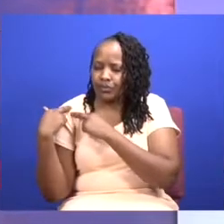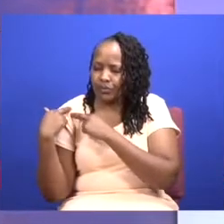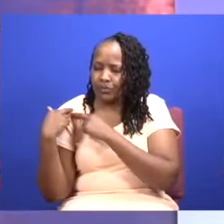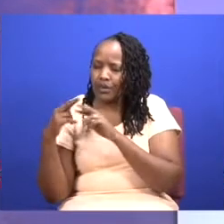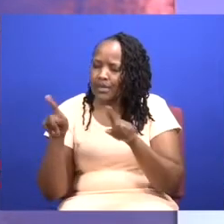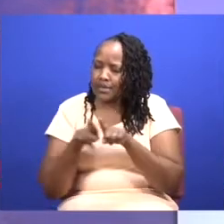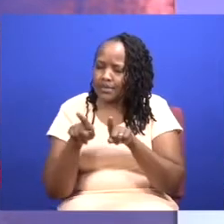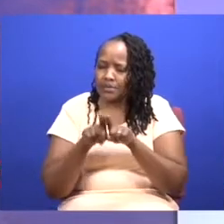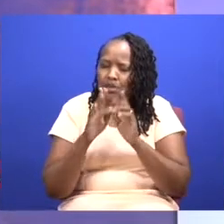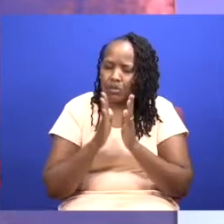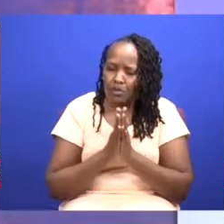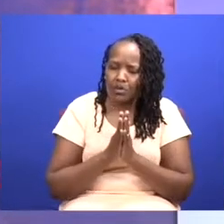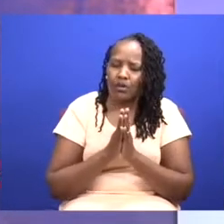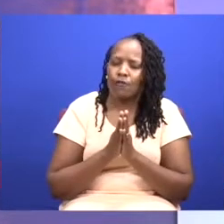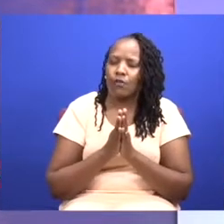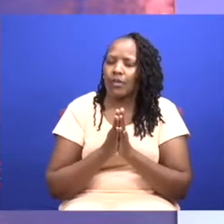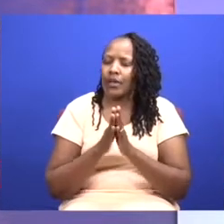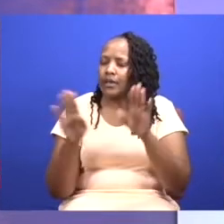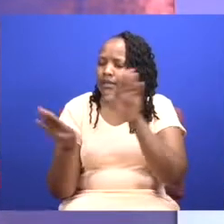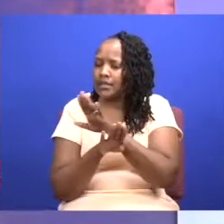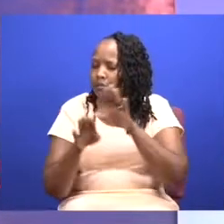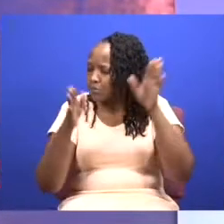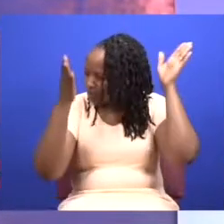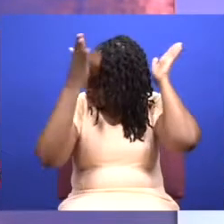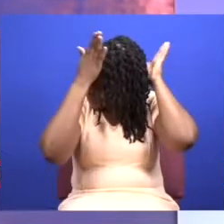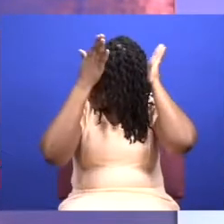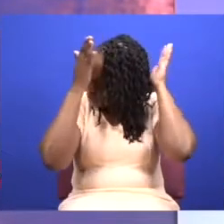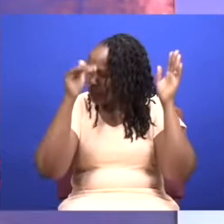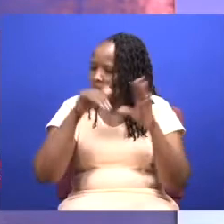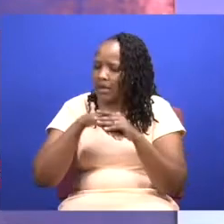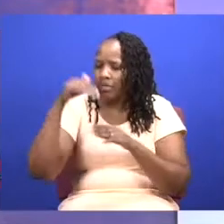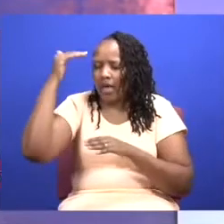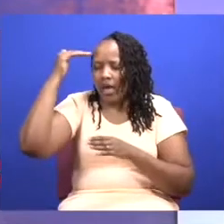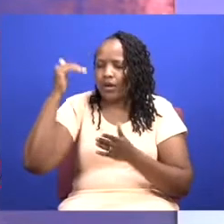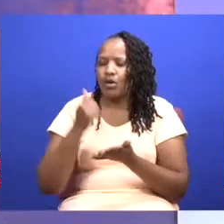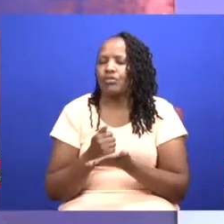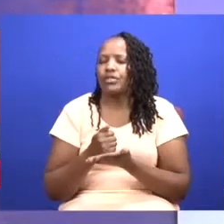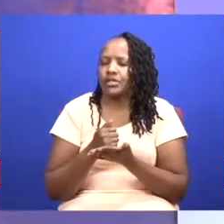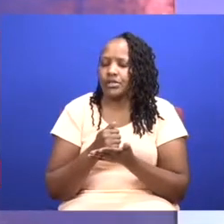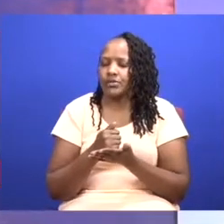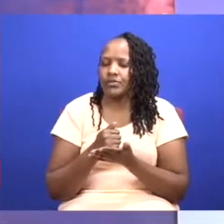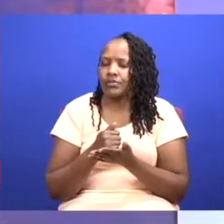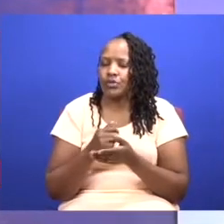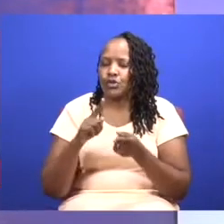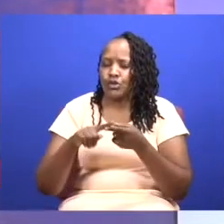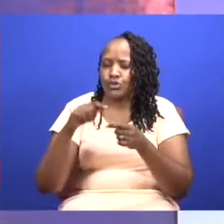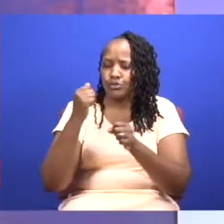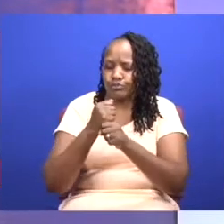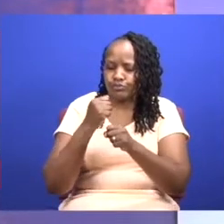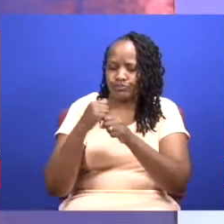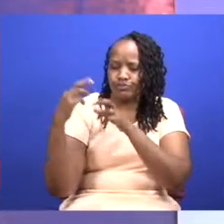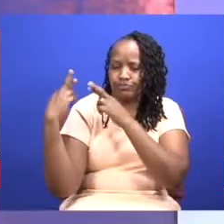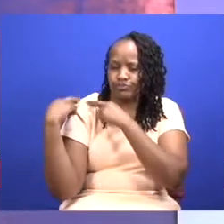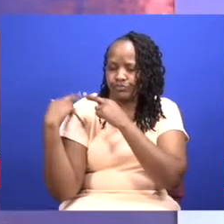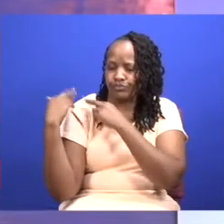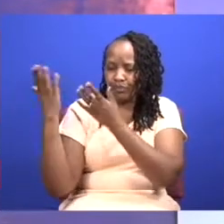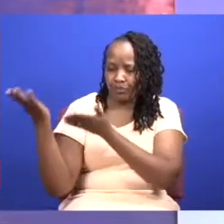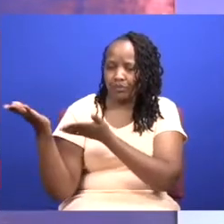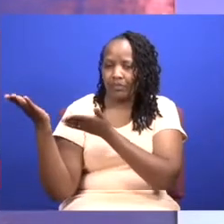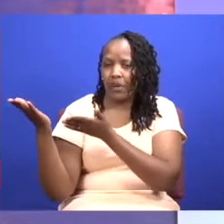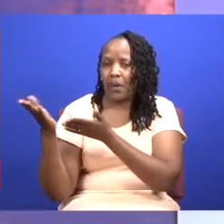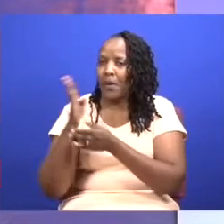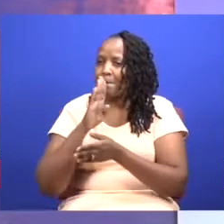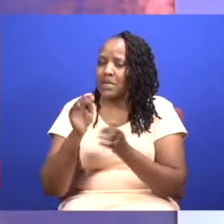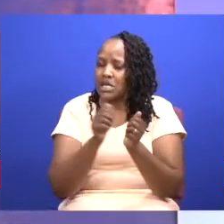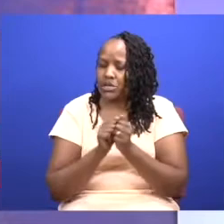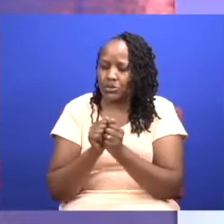We commit even Bishop Carita, O Lord, as he takes a new role in the head office, O God, to this church's duties there. Be